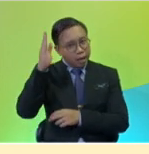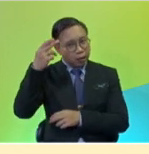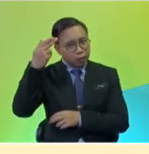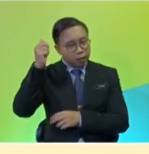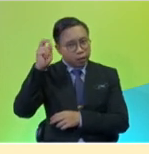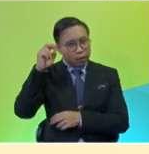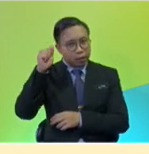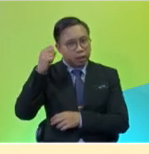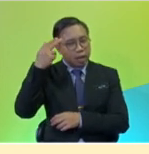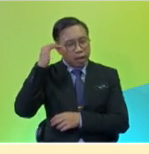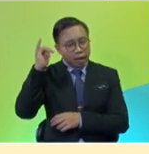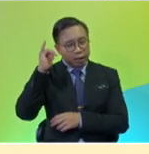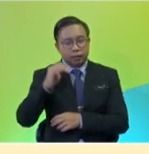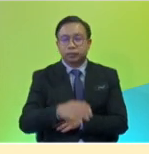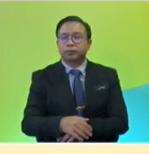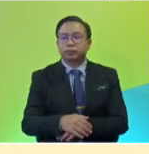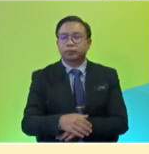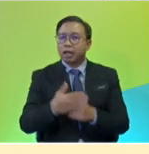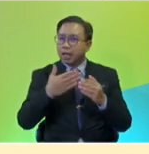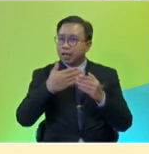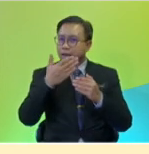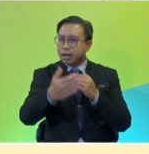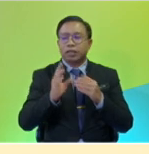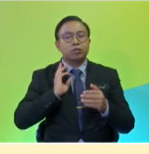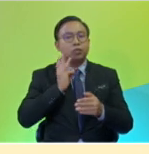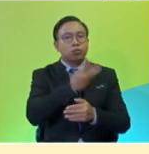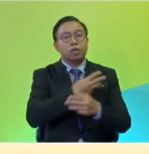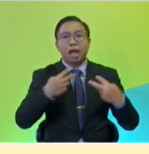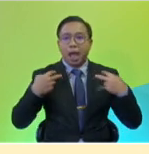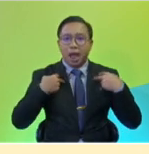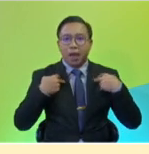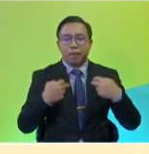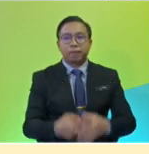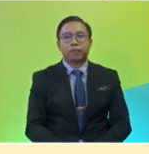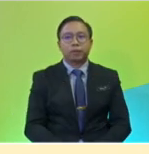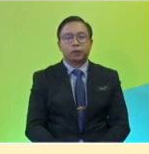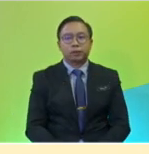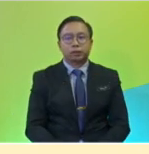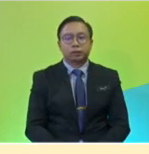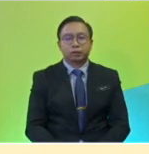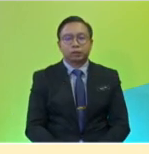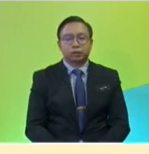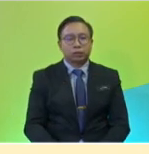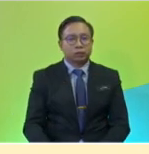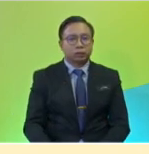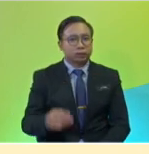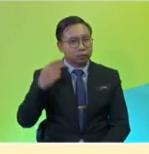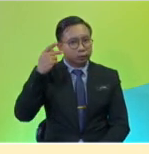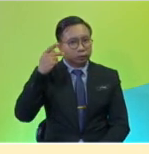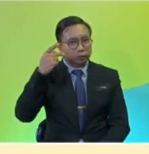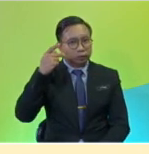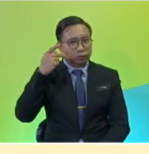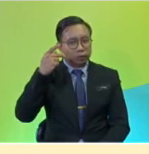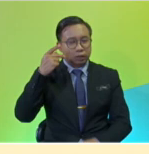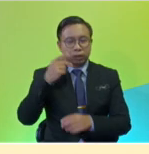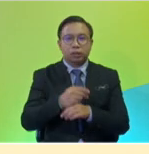Hi. Hi. Hi. Next, Sean, we have got Muhammad Khairul Muaz Mursi bin